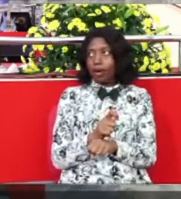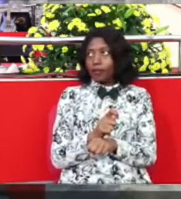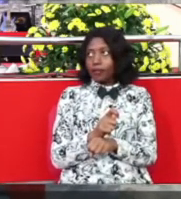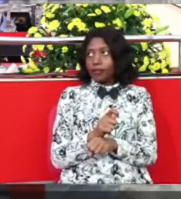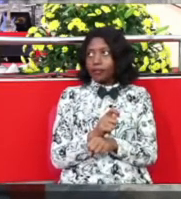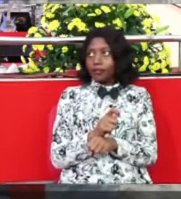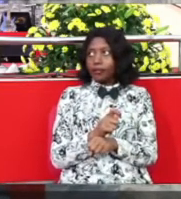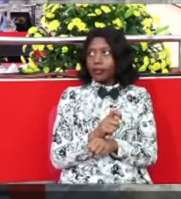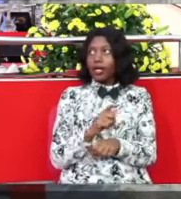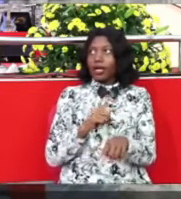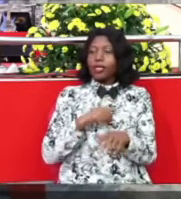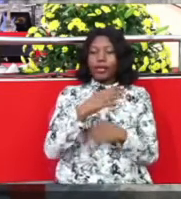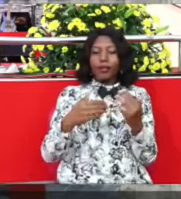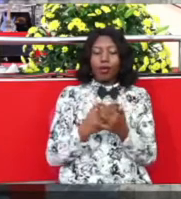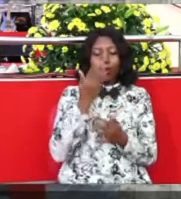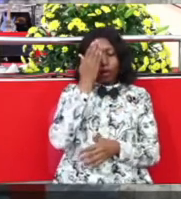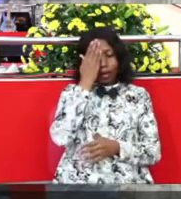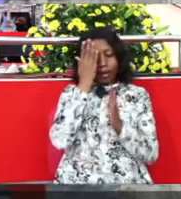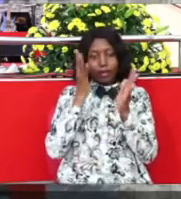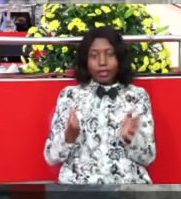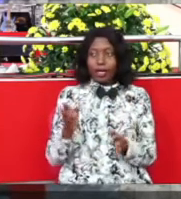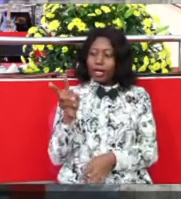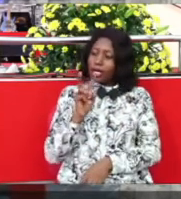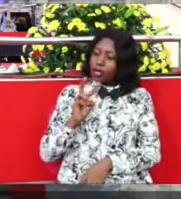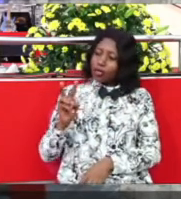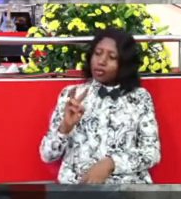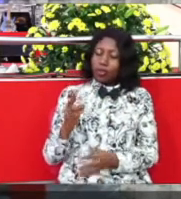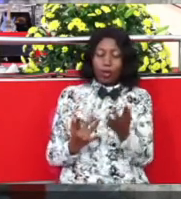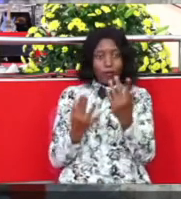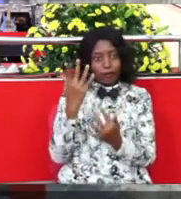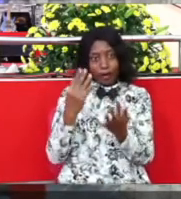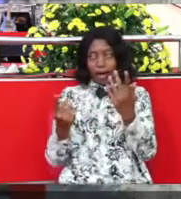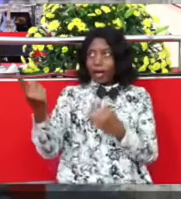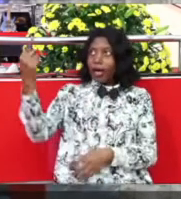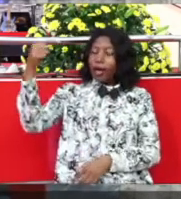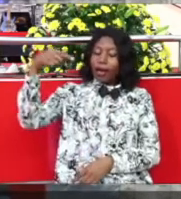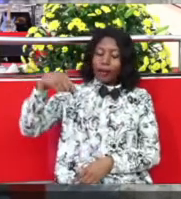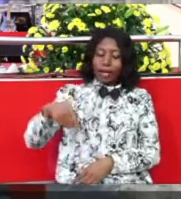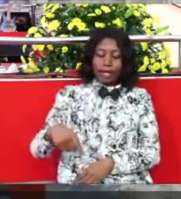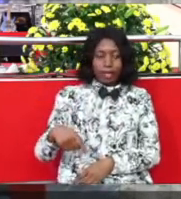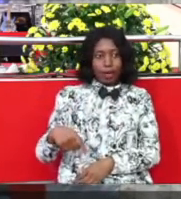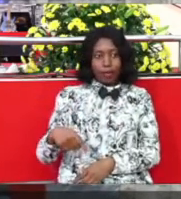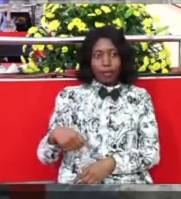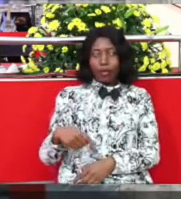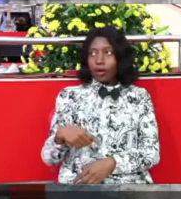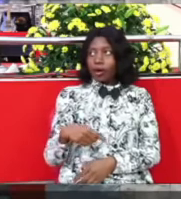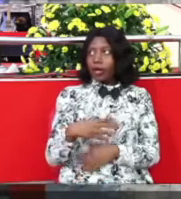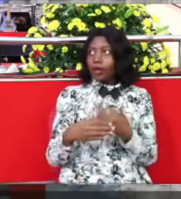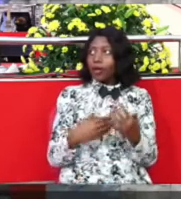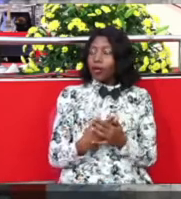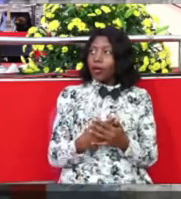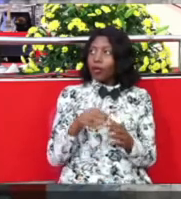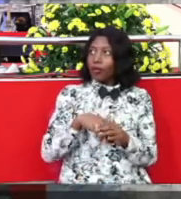the Israelites saw the fire coming down and the glory of the Lord above the temple, they knelt on pavement